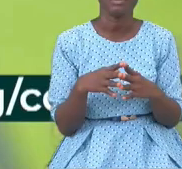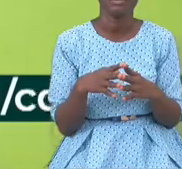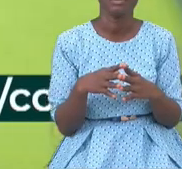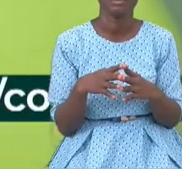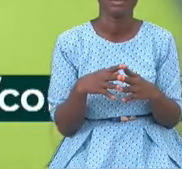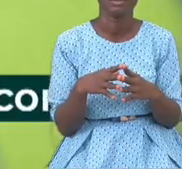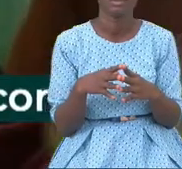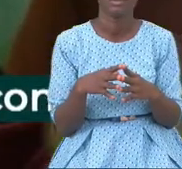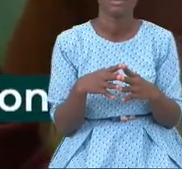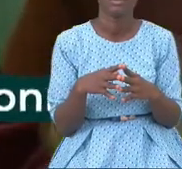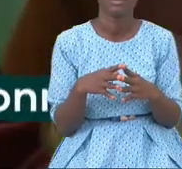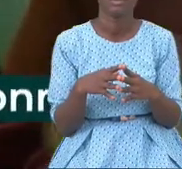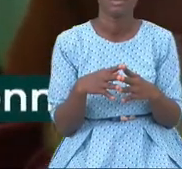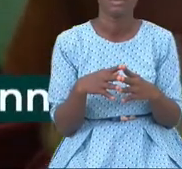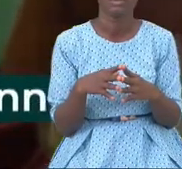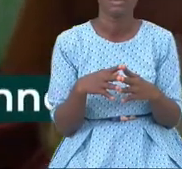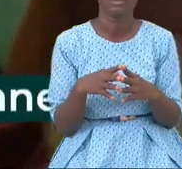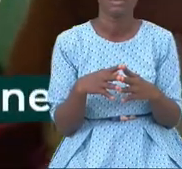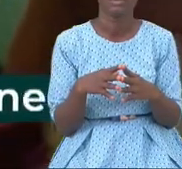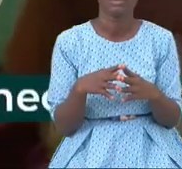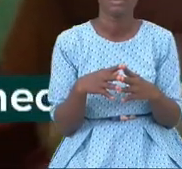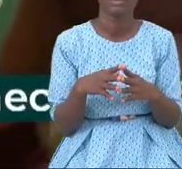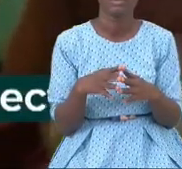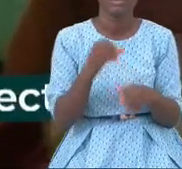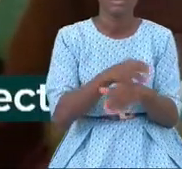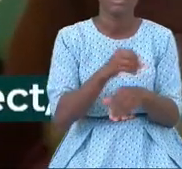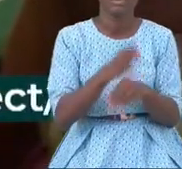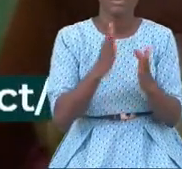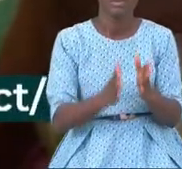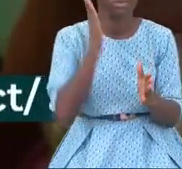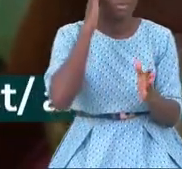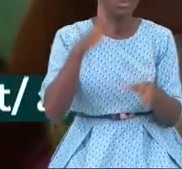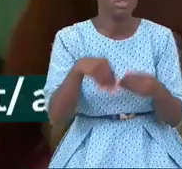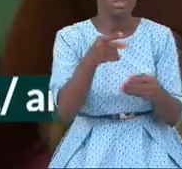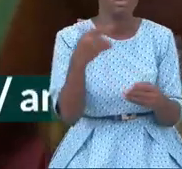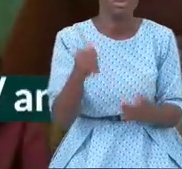That's for you that have just given your life to Christ. You are a VIP.